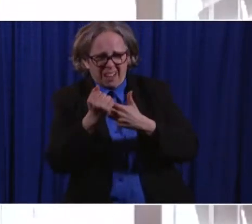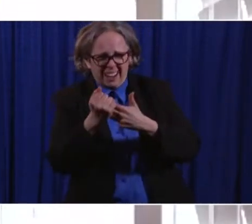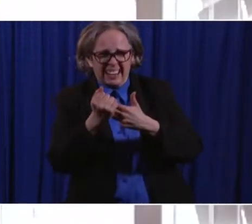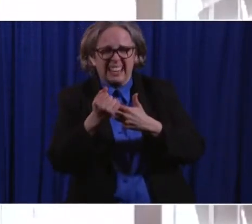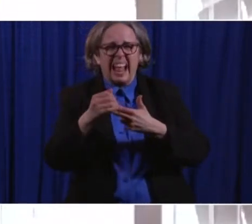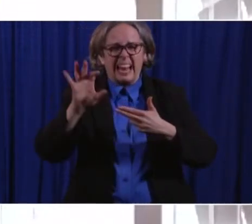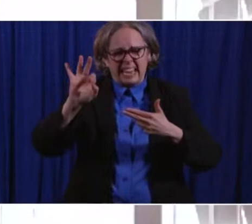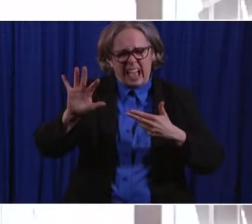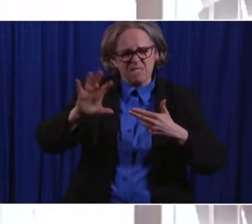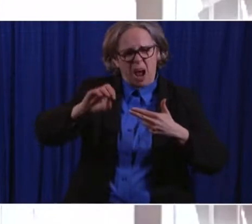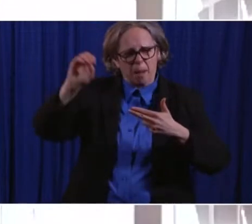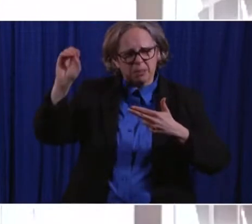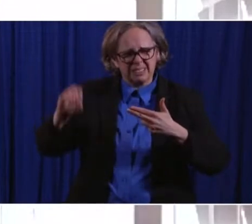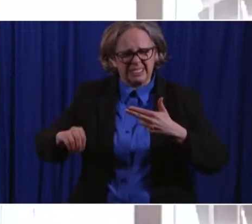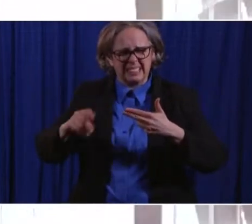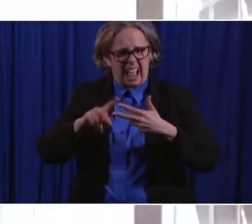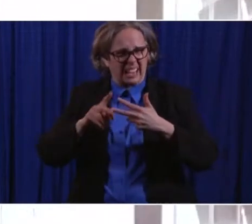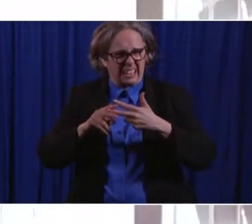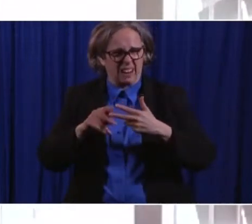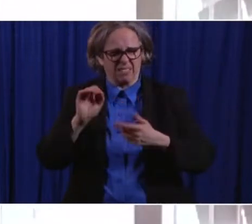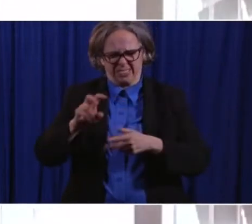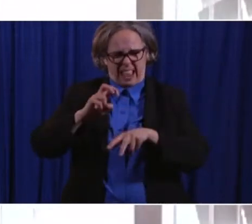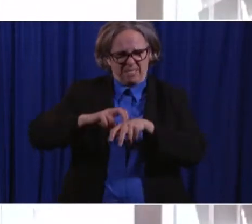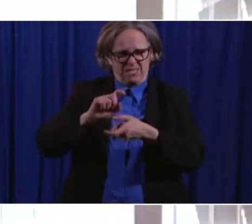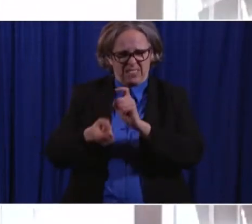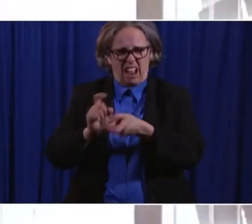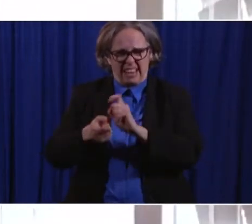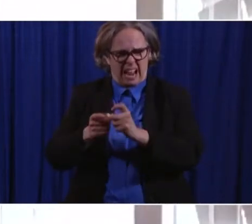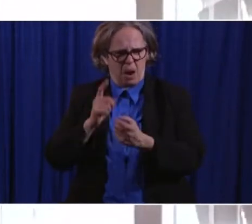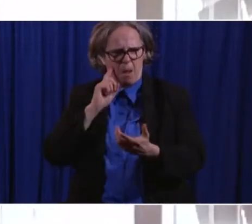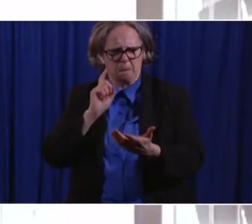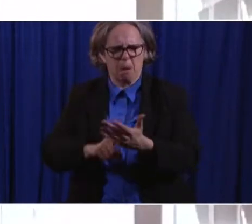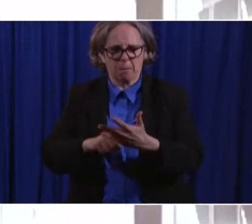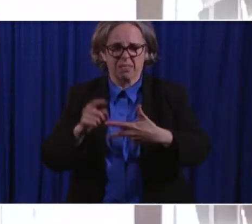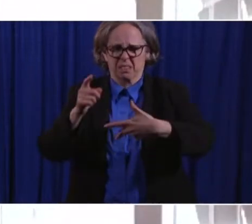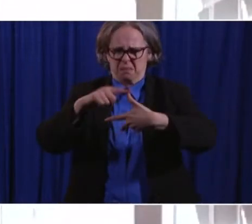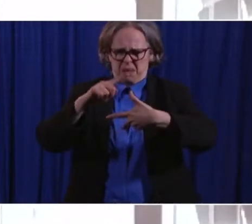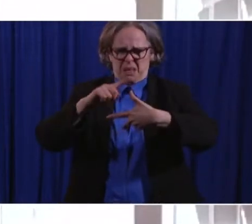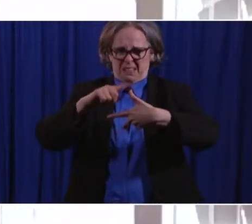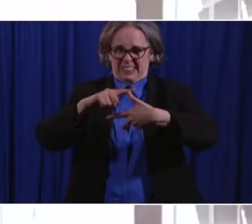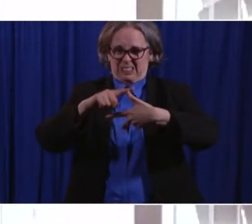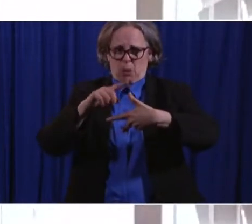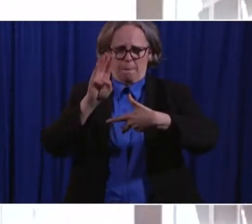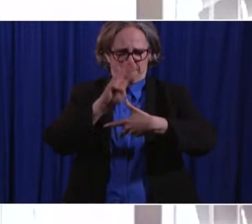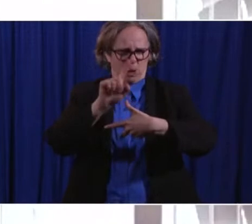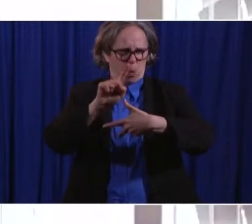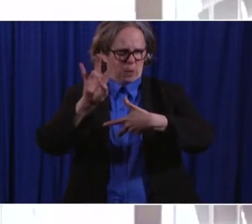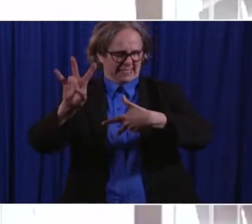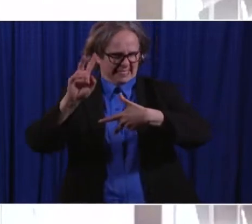B117 alone, which really seems to have been the variant driving the wave both